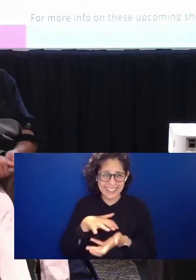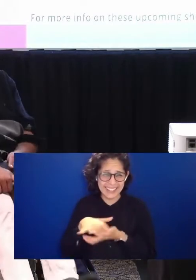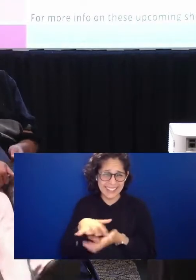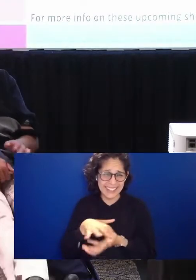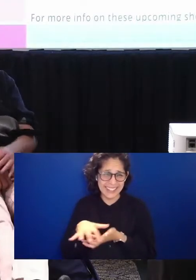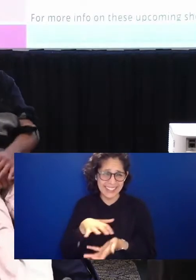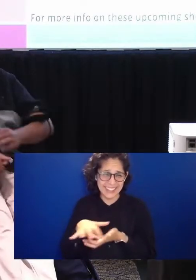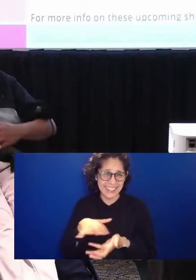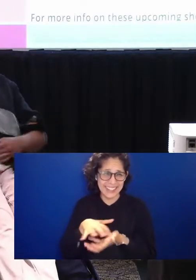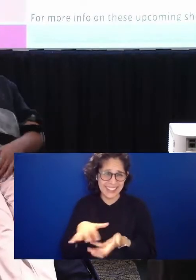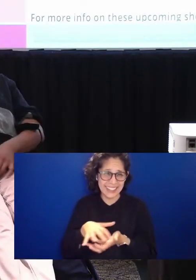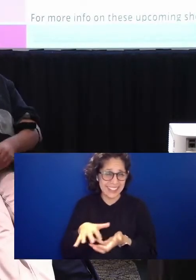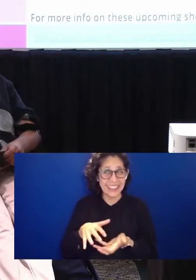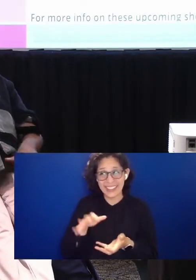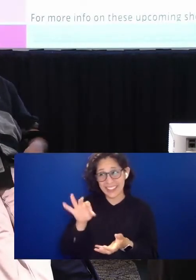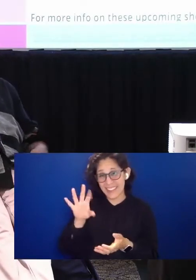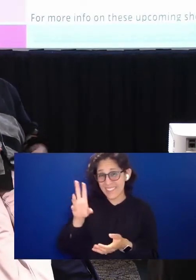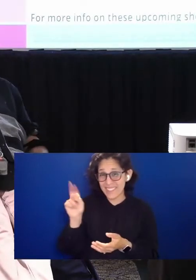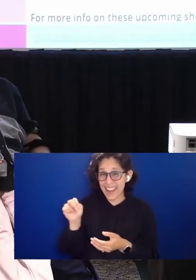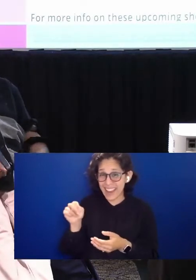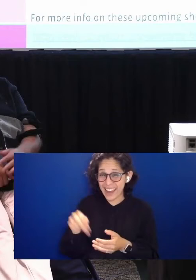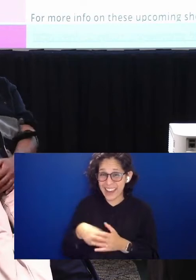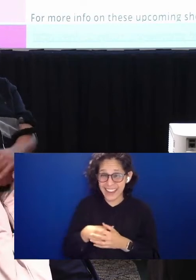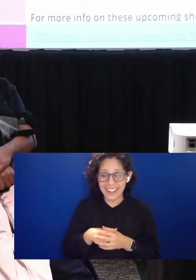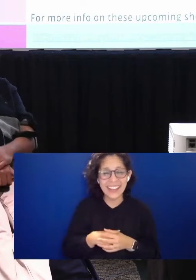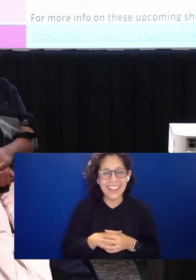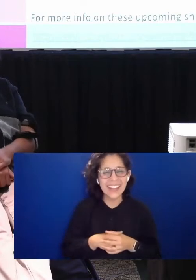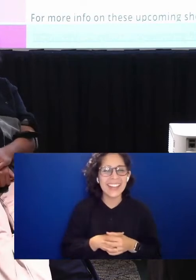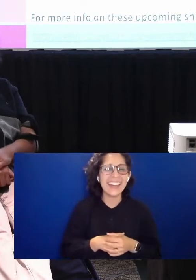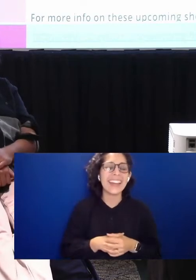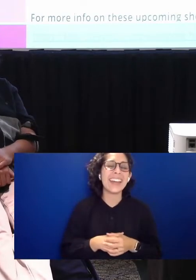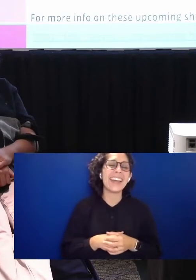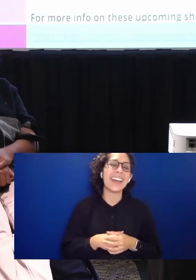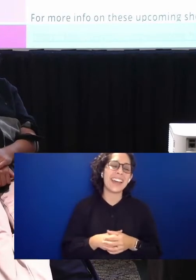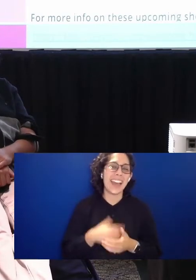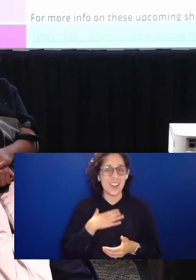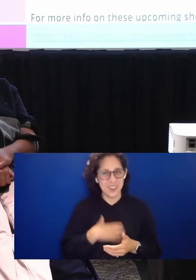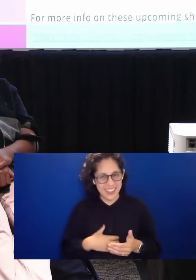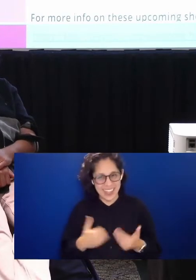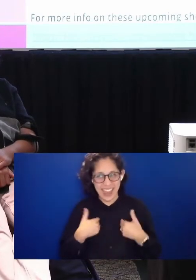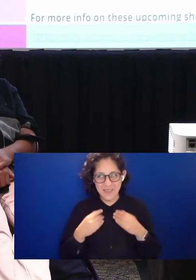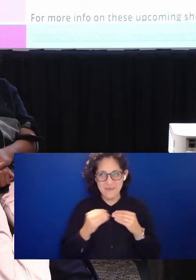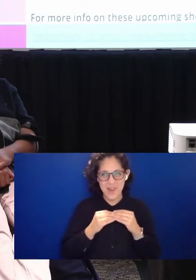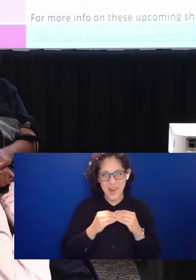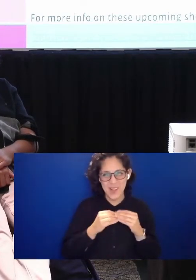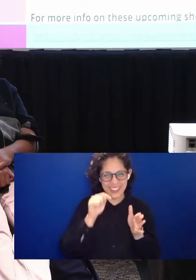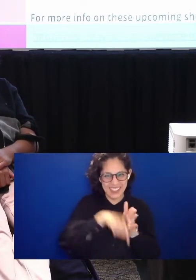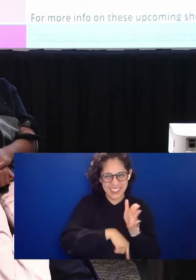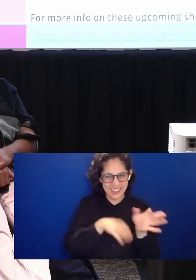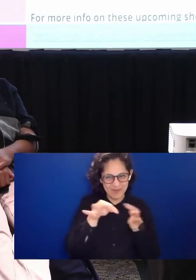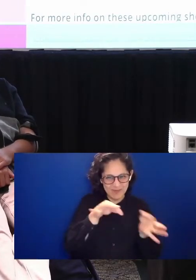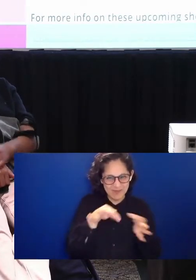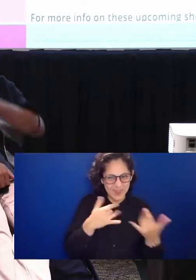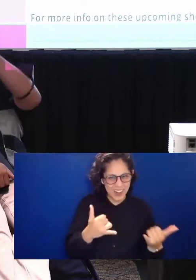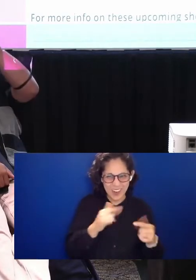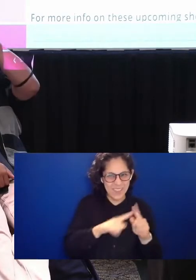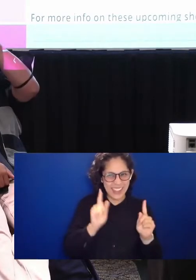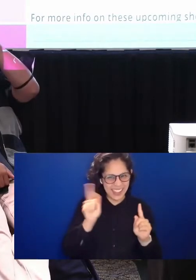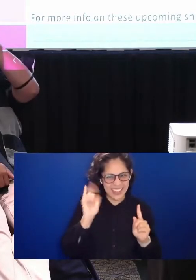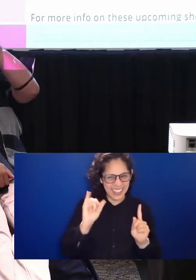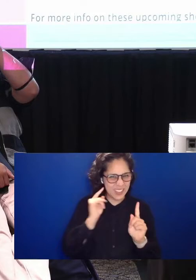That's very fun. And I wish I had something more eloquent to say right now, maybe I will later, but just that like,